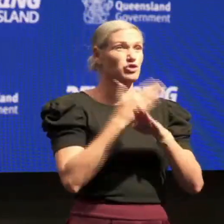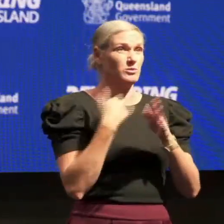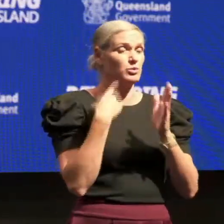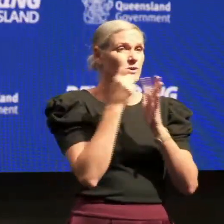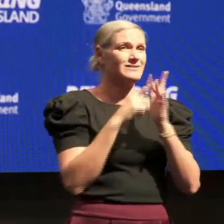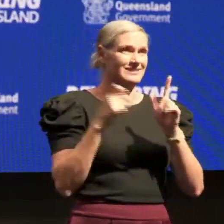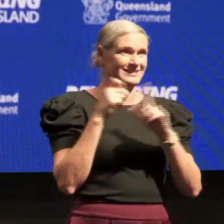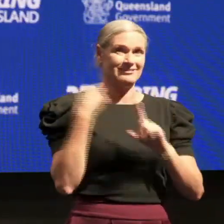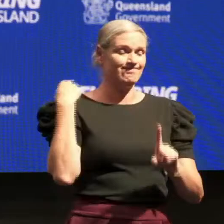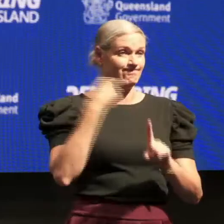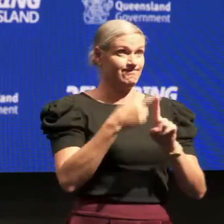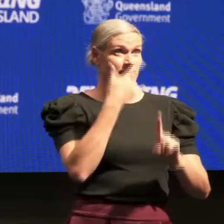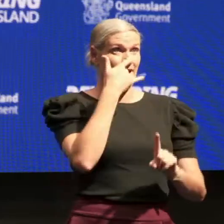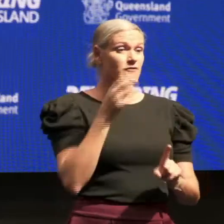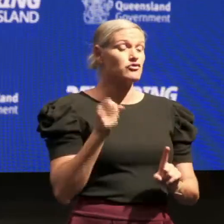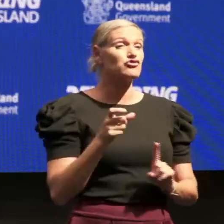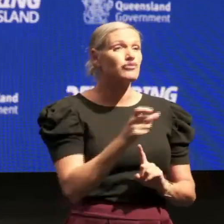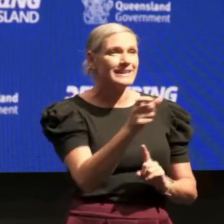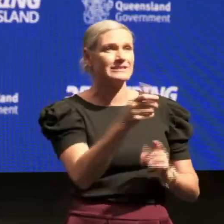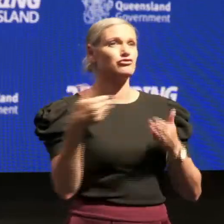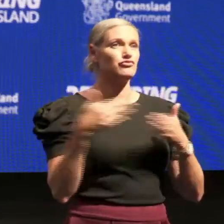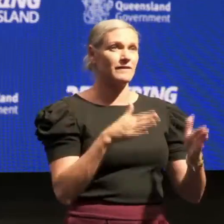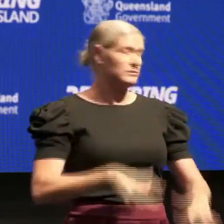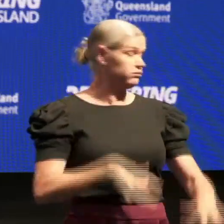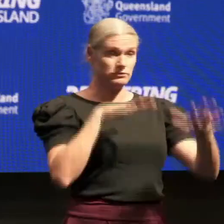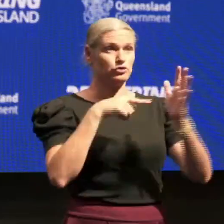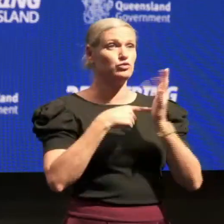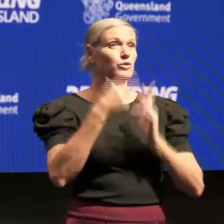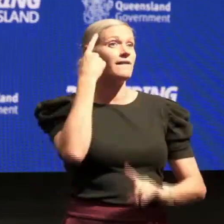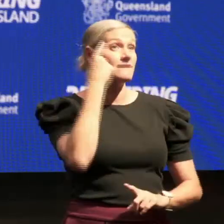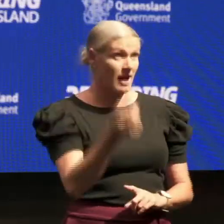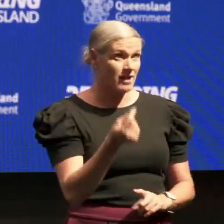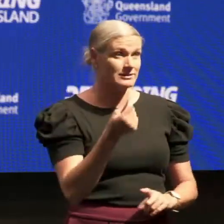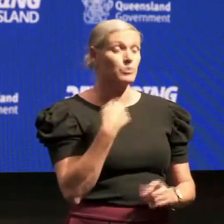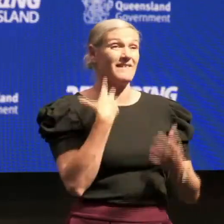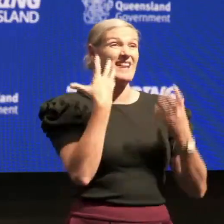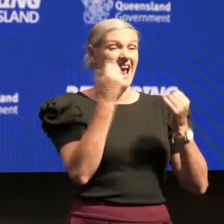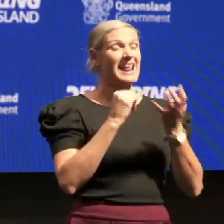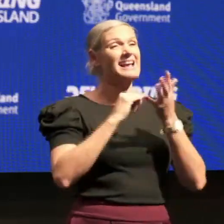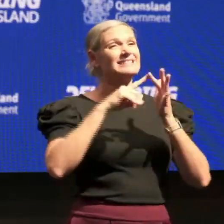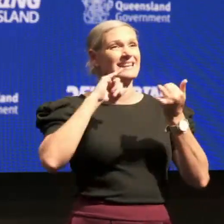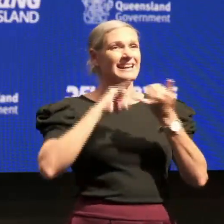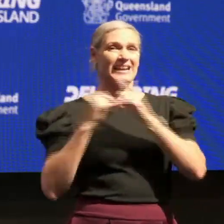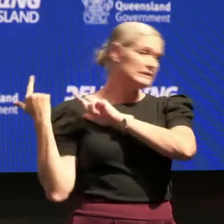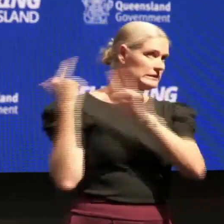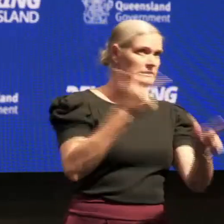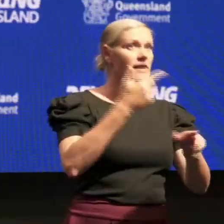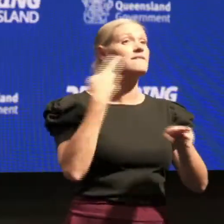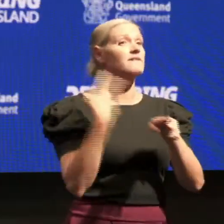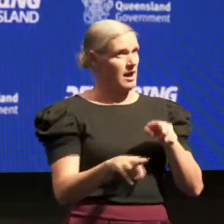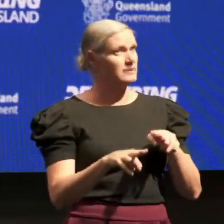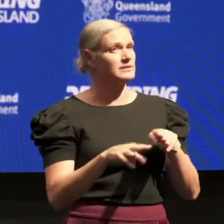where we have seen creeks and rivers rise quickly, and that has resulted in first responders needing to respond